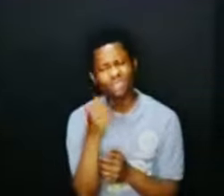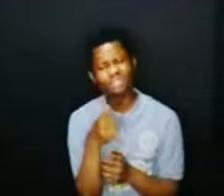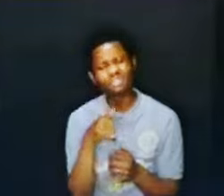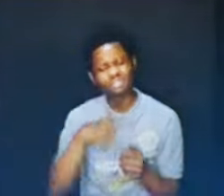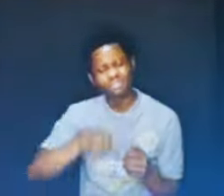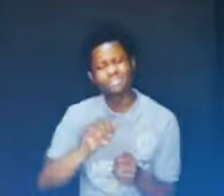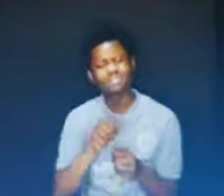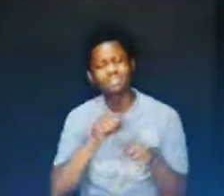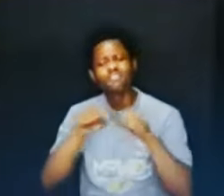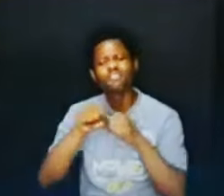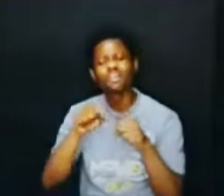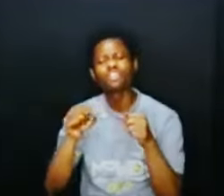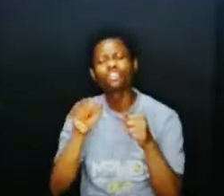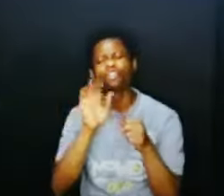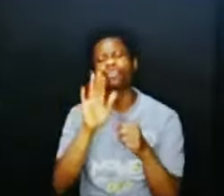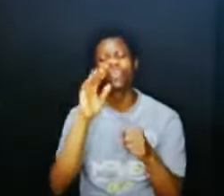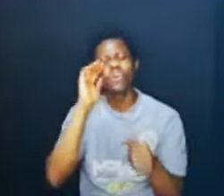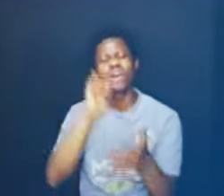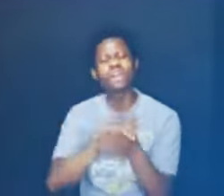fighting with your husband?